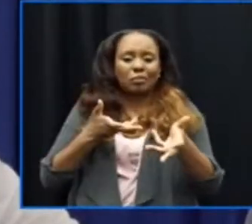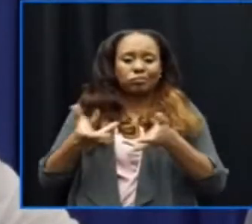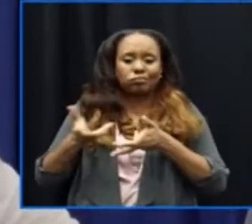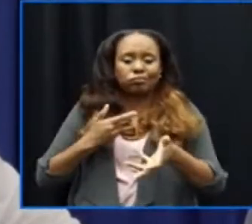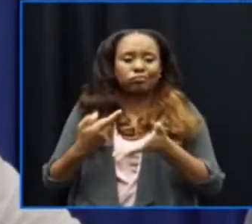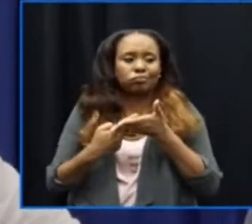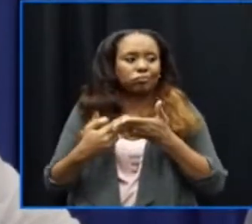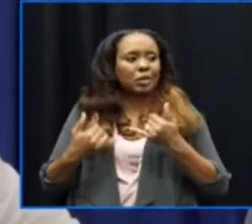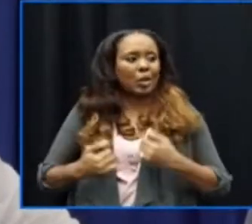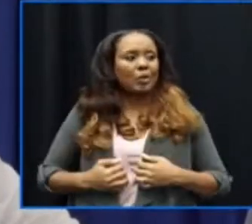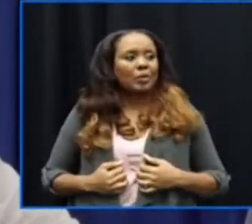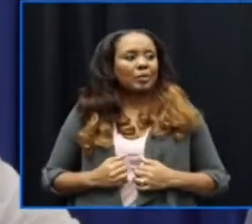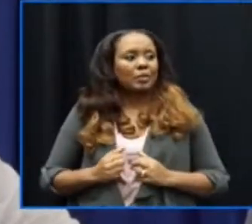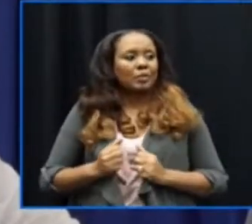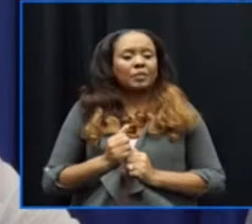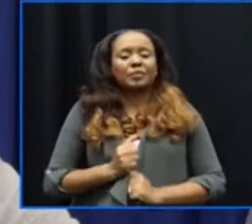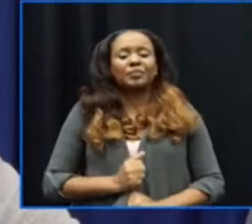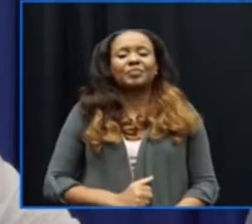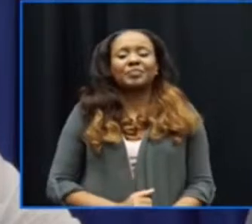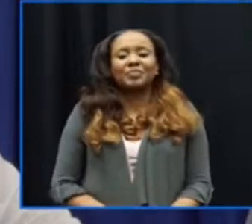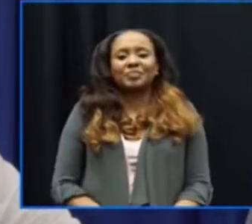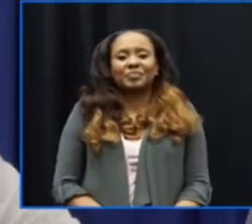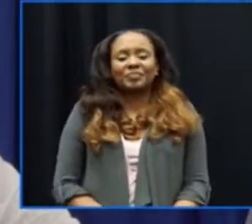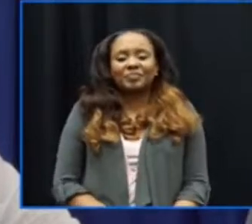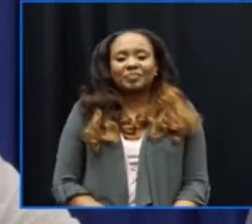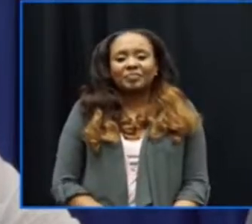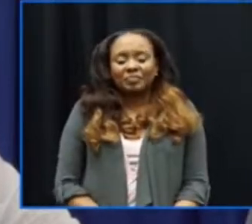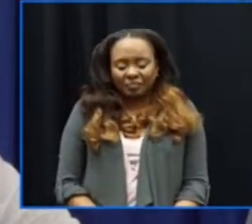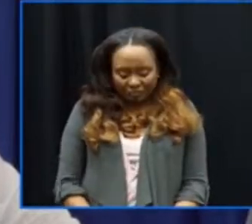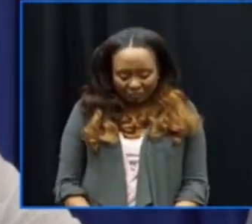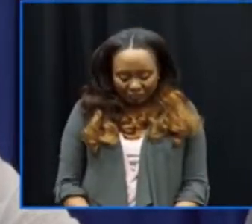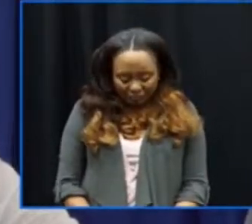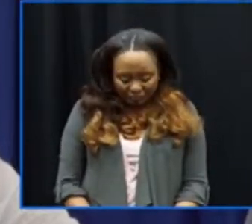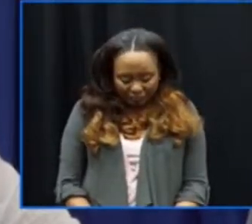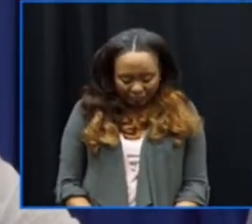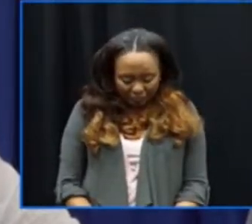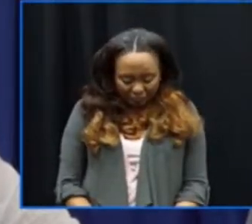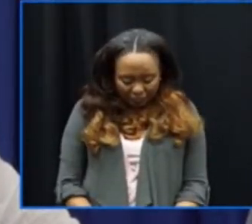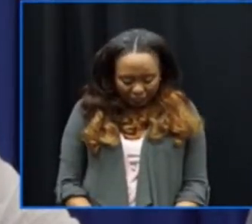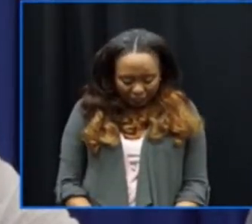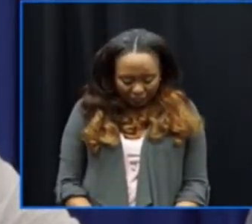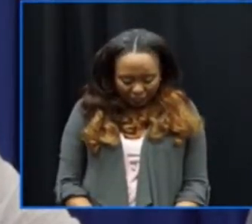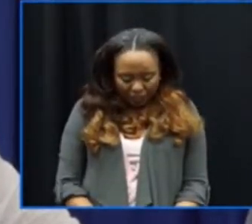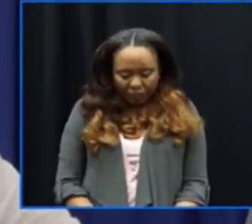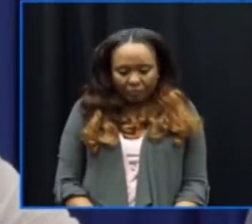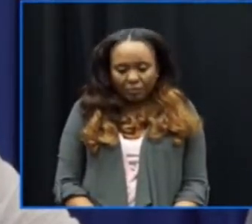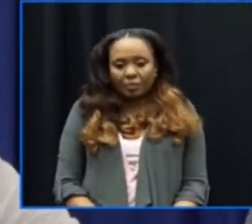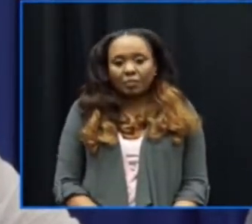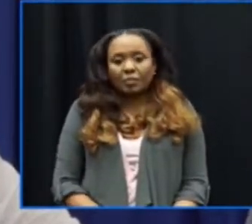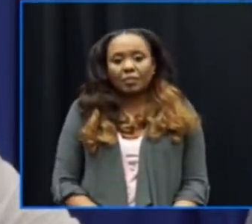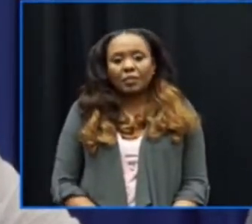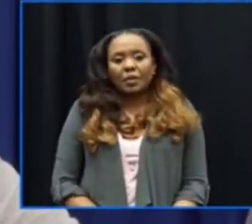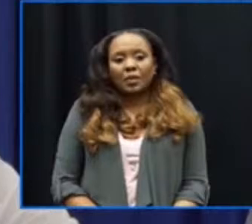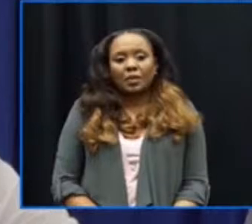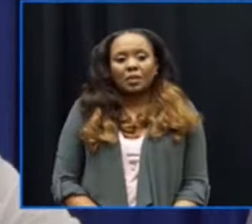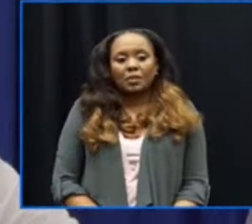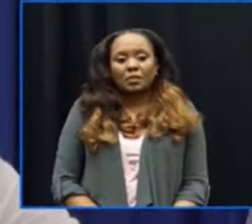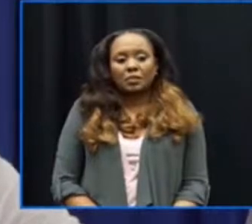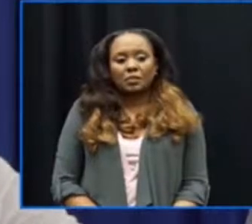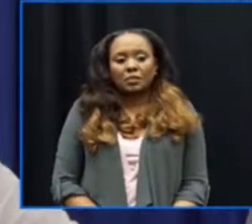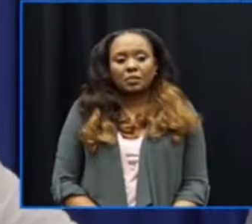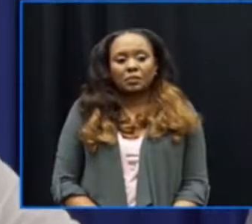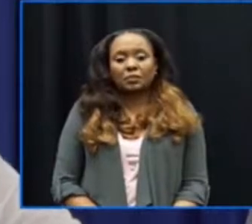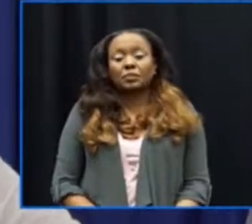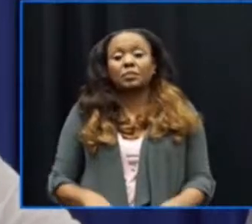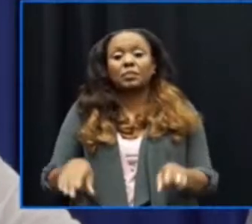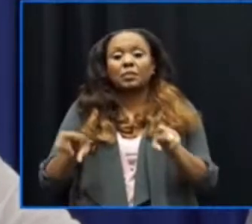well now. In addition to that, we have to come to grips with the reality that what must we do